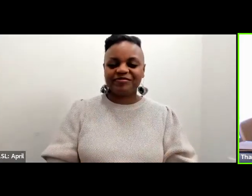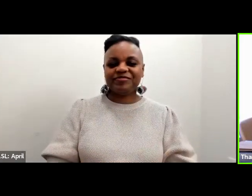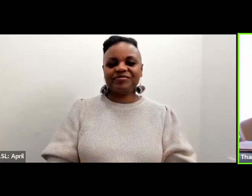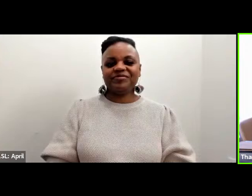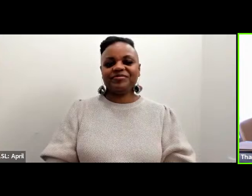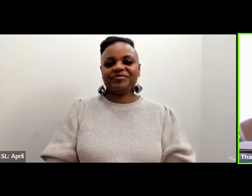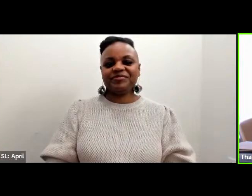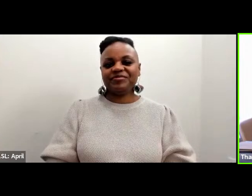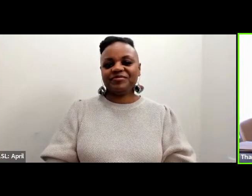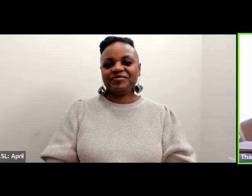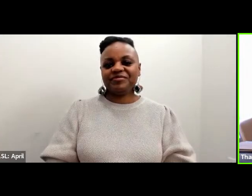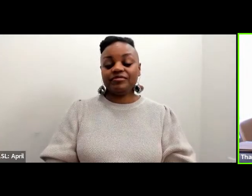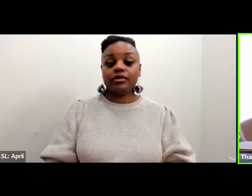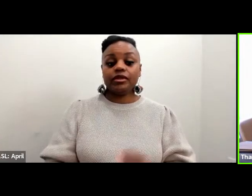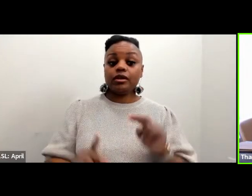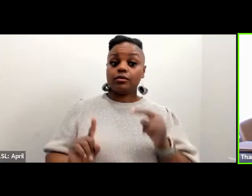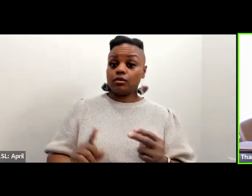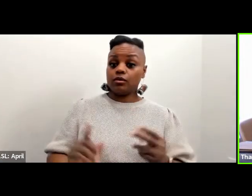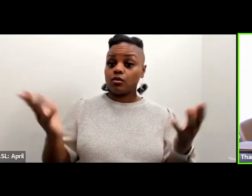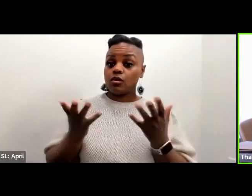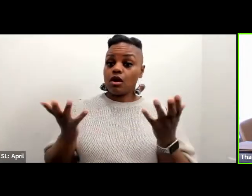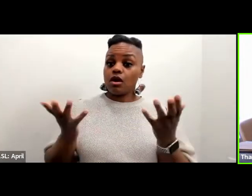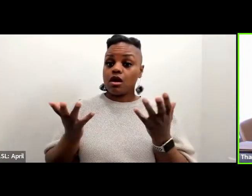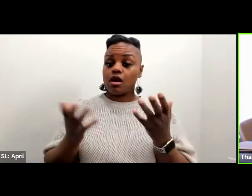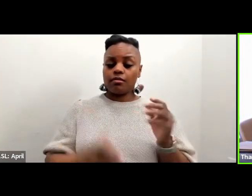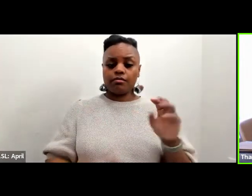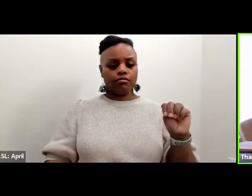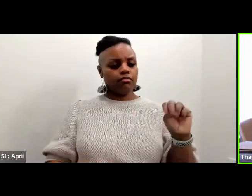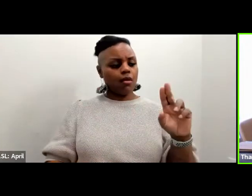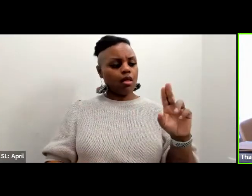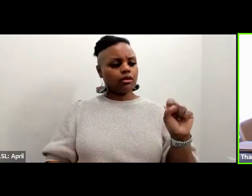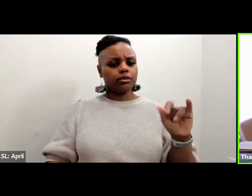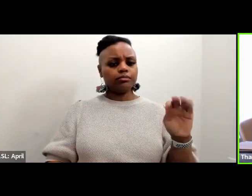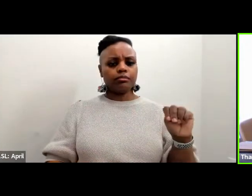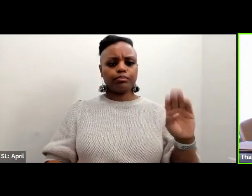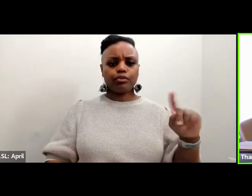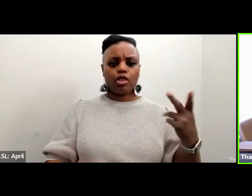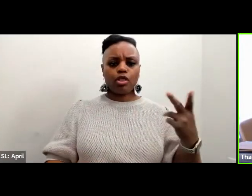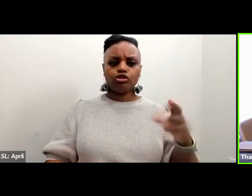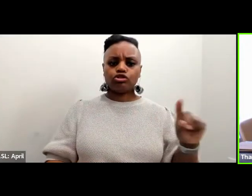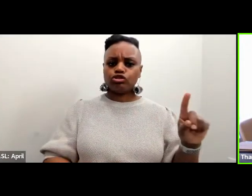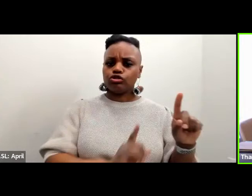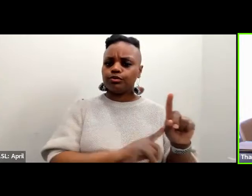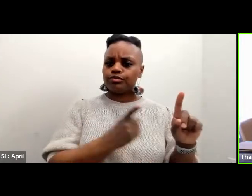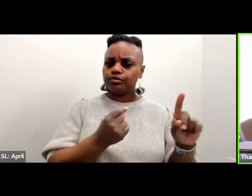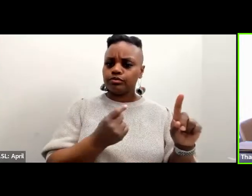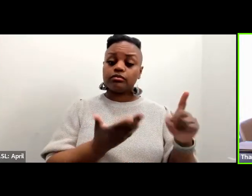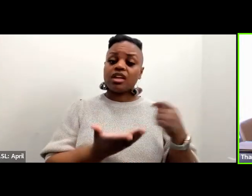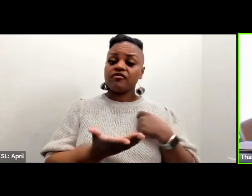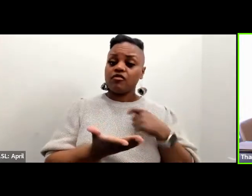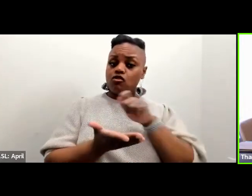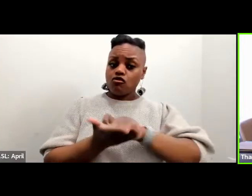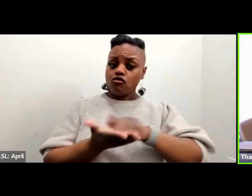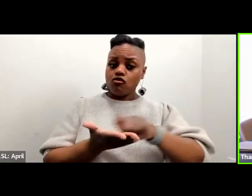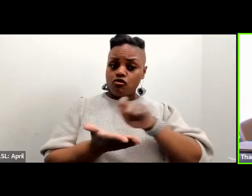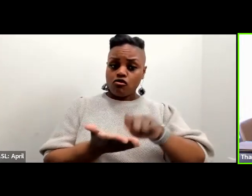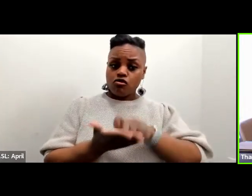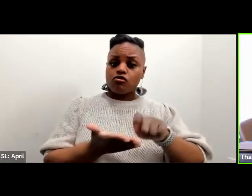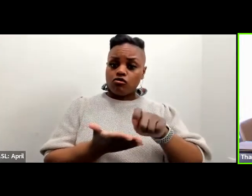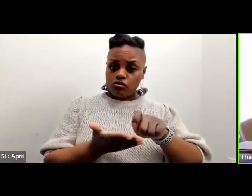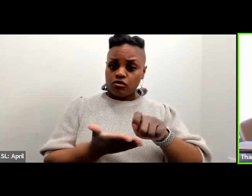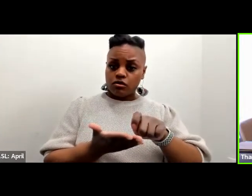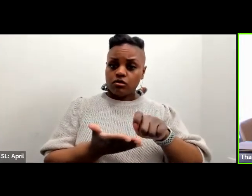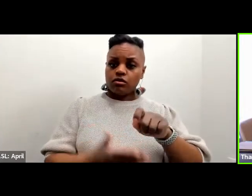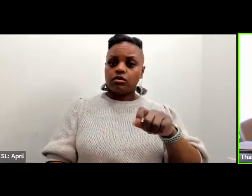Brotherhood. The three authors who make up our panel today, Noha Ezzat, Abdelrahman Ayyash, and Amr